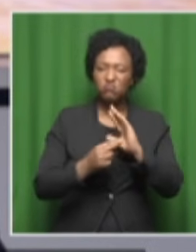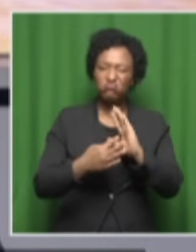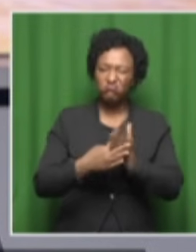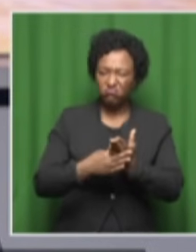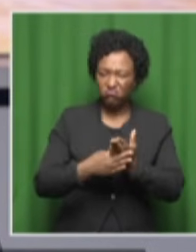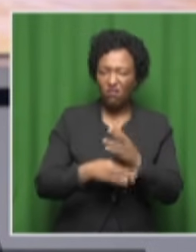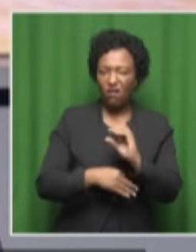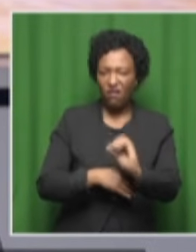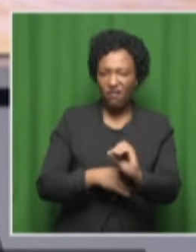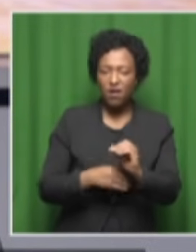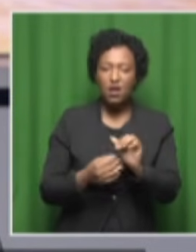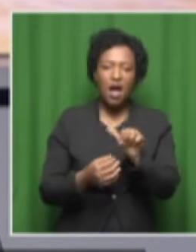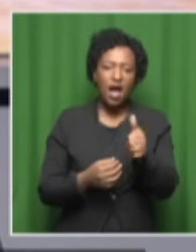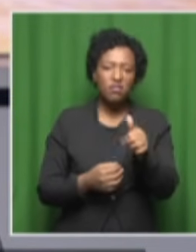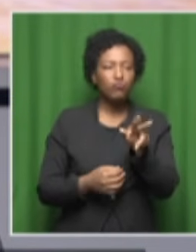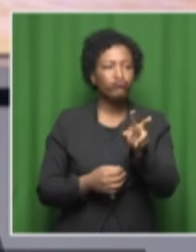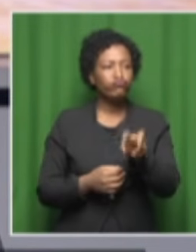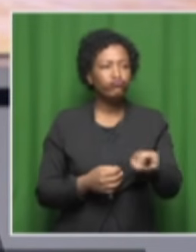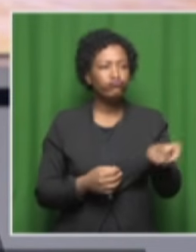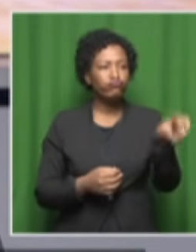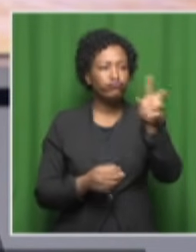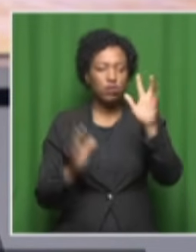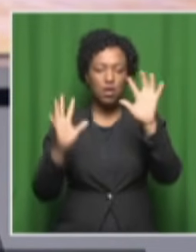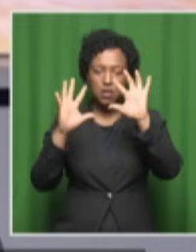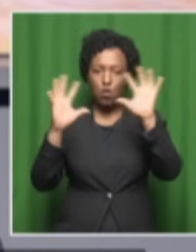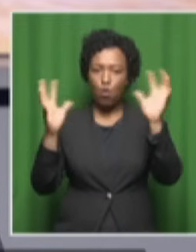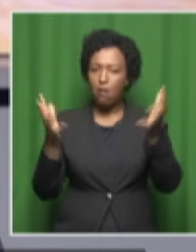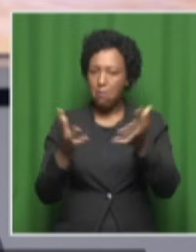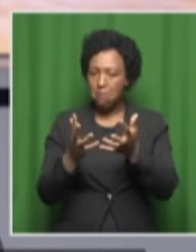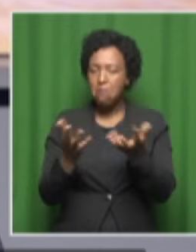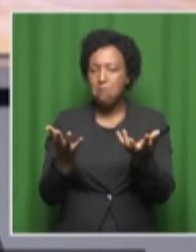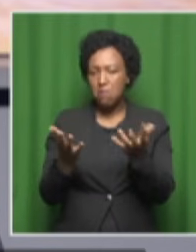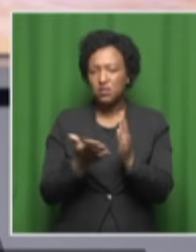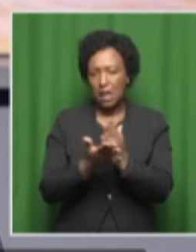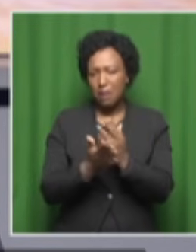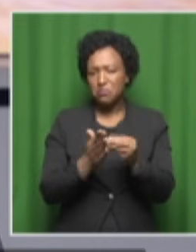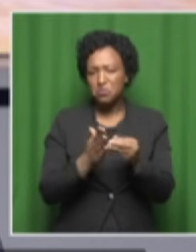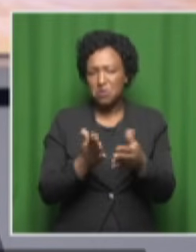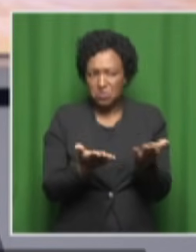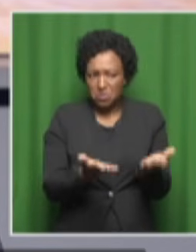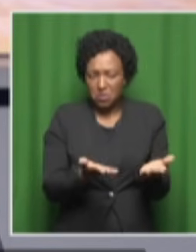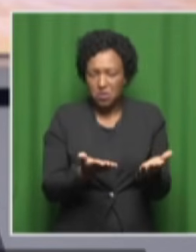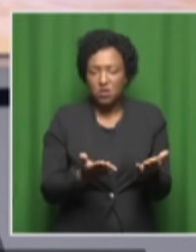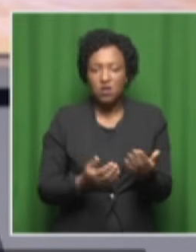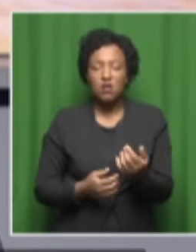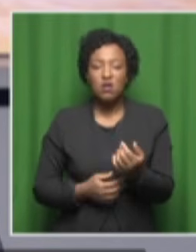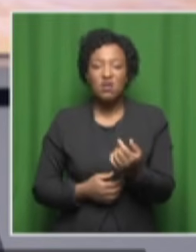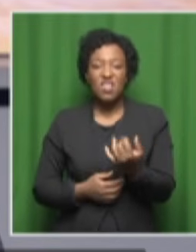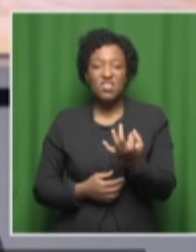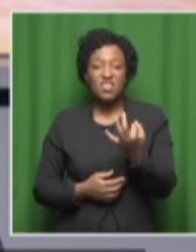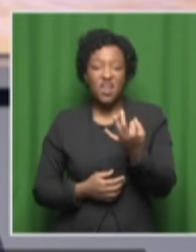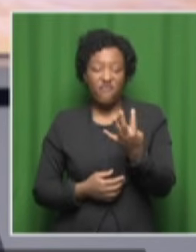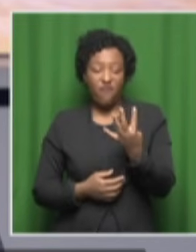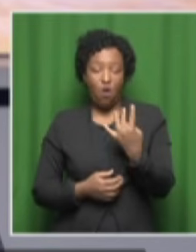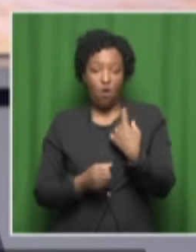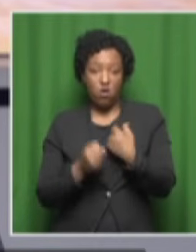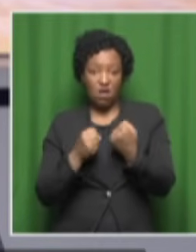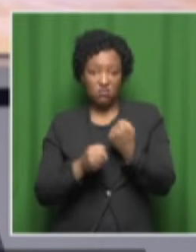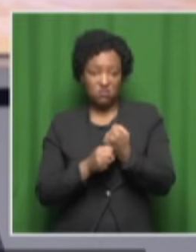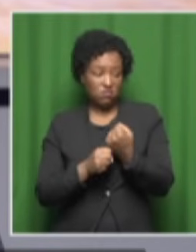another, or traveling the world and so forth. But, you know, in the last 3 or 4 years that